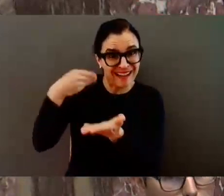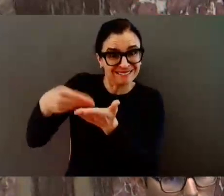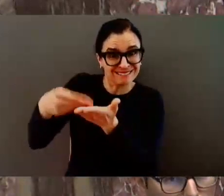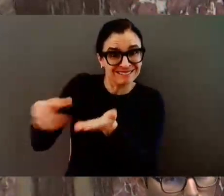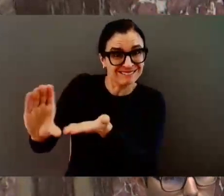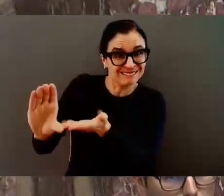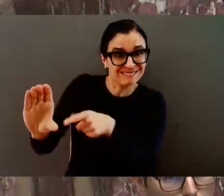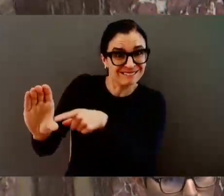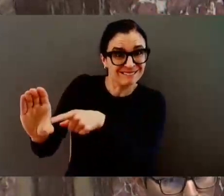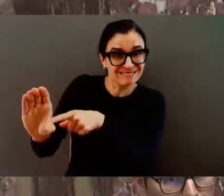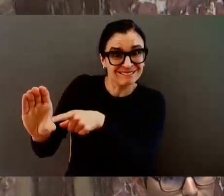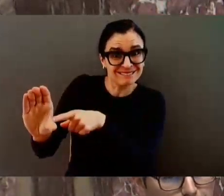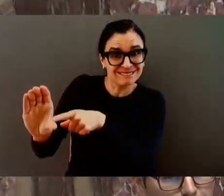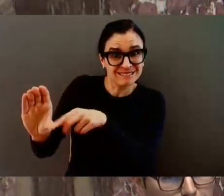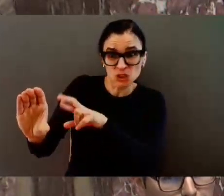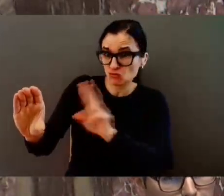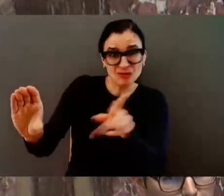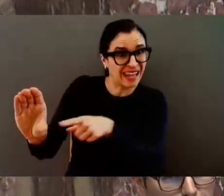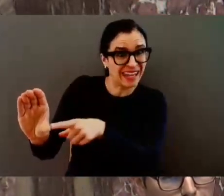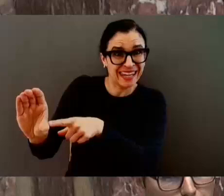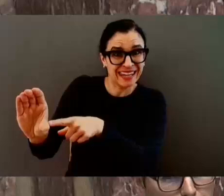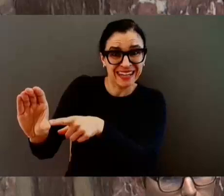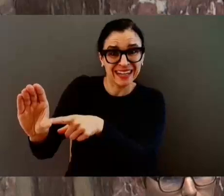Canadian-trained, qualified candidate.